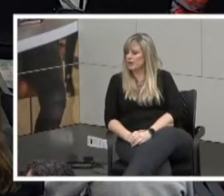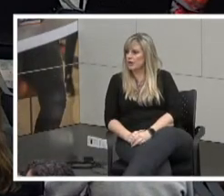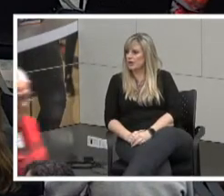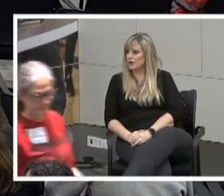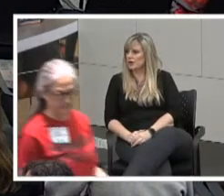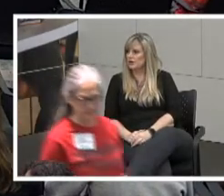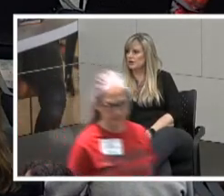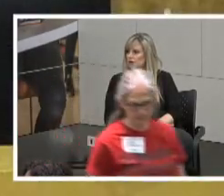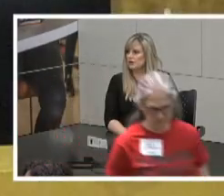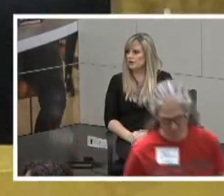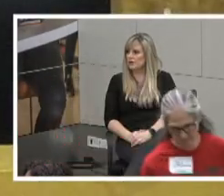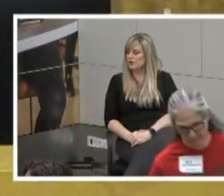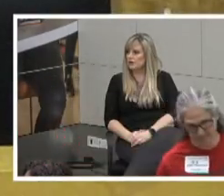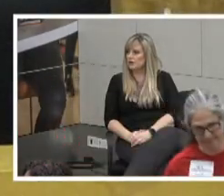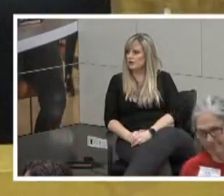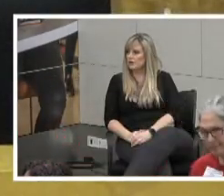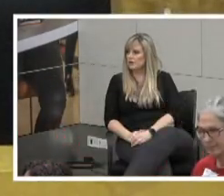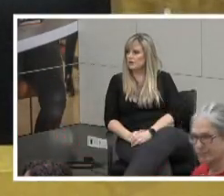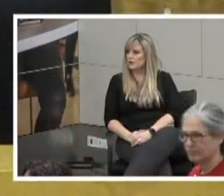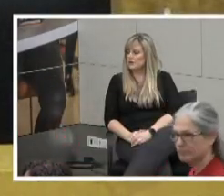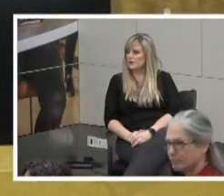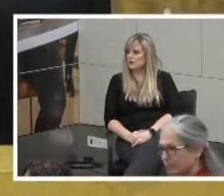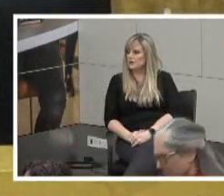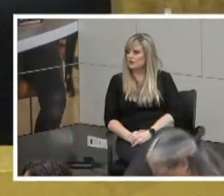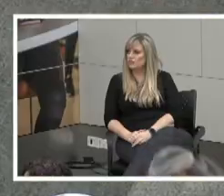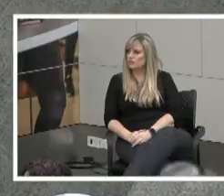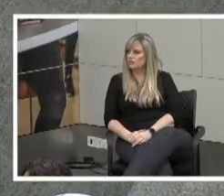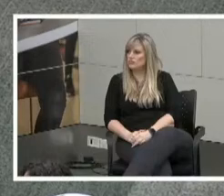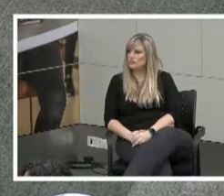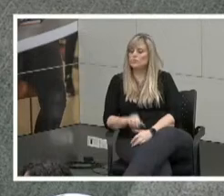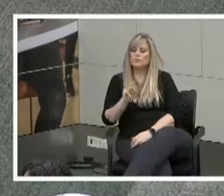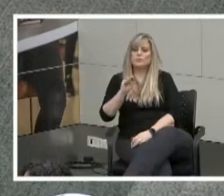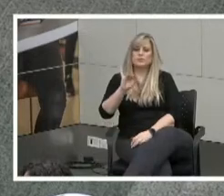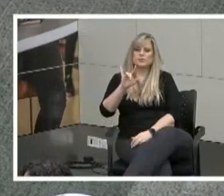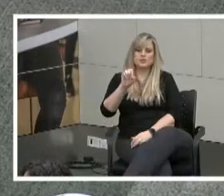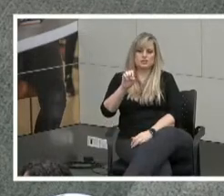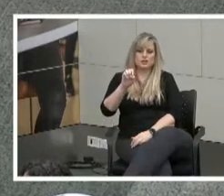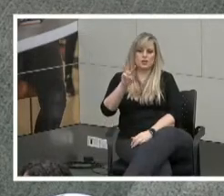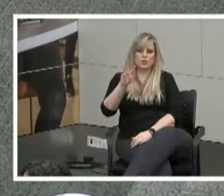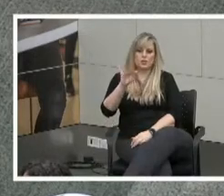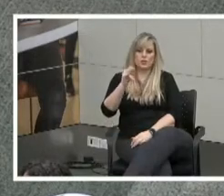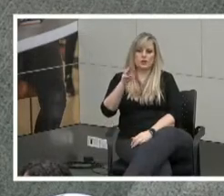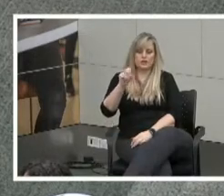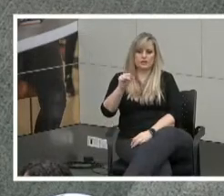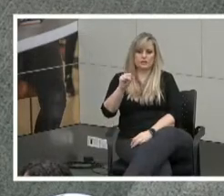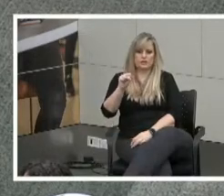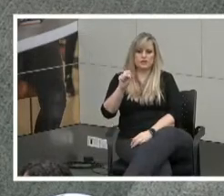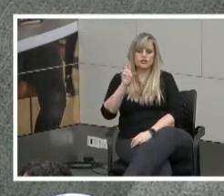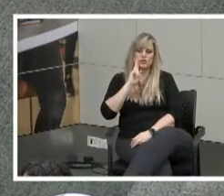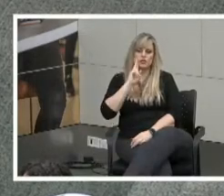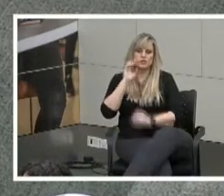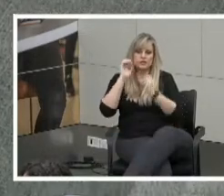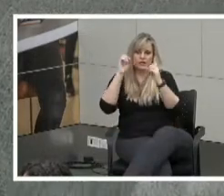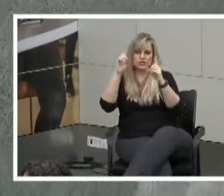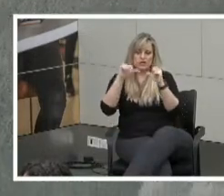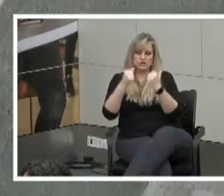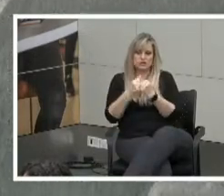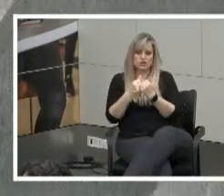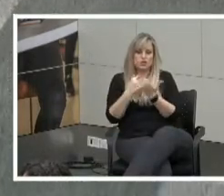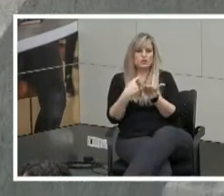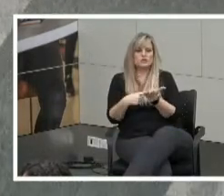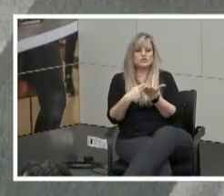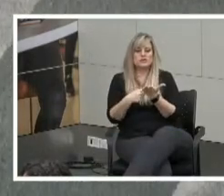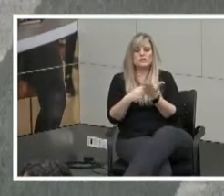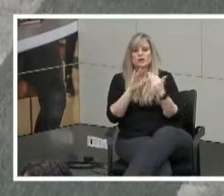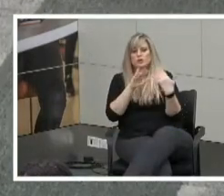you our next speaker yes ma'am Willam Houston educ Association and I'm speaking on community